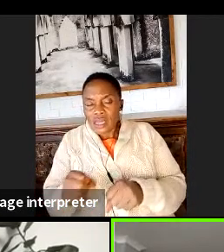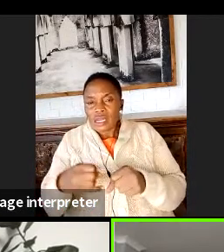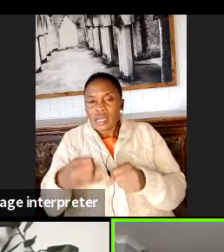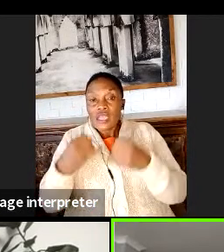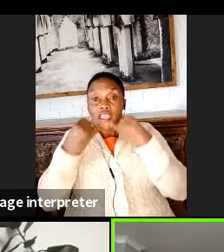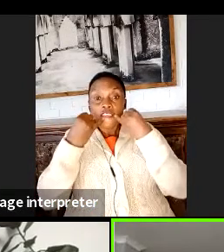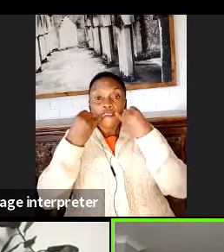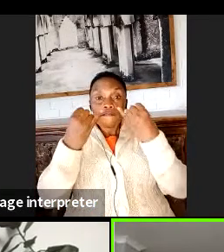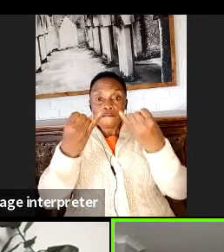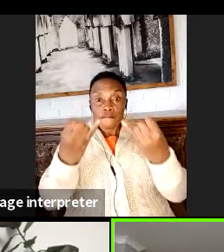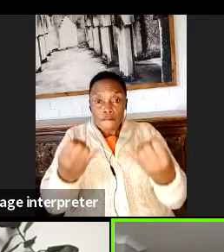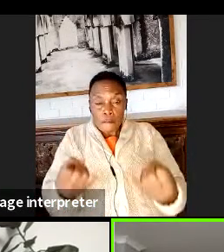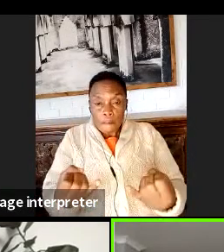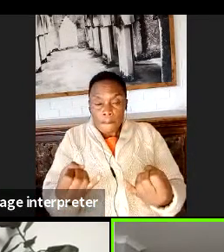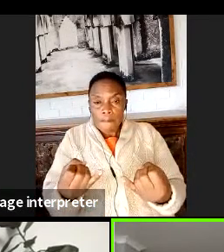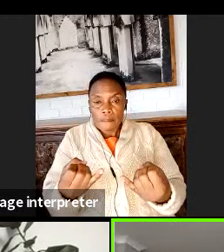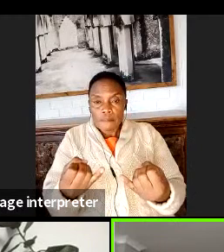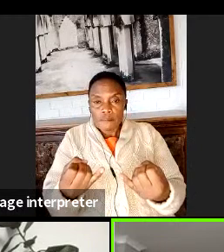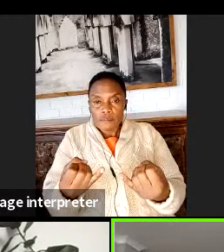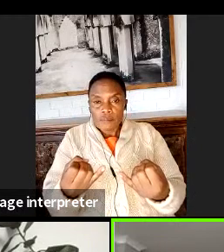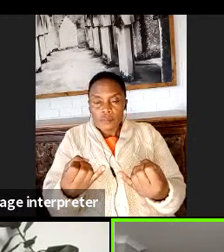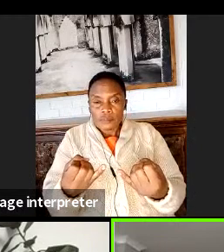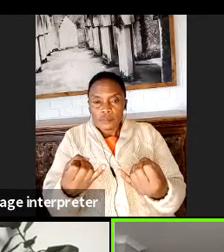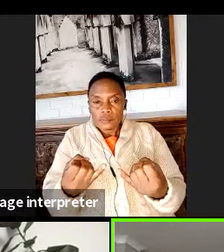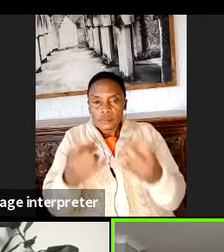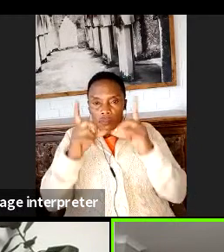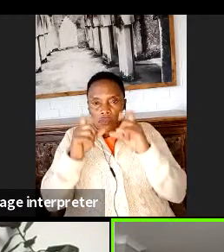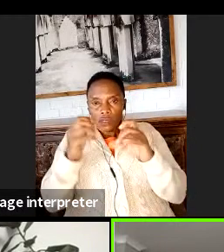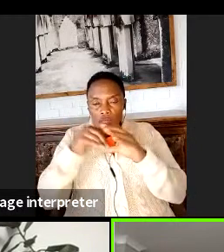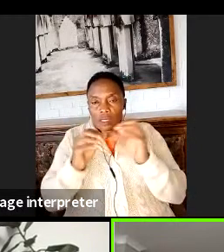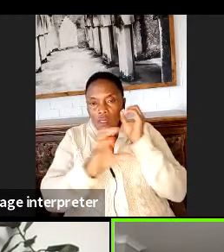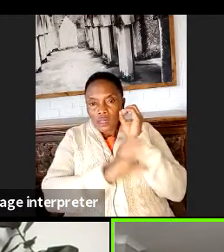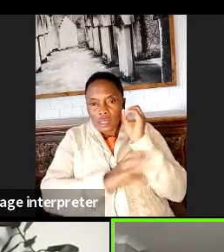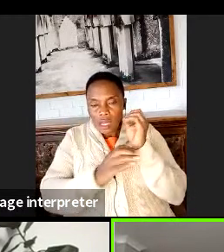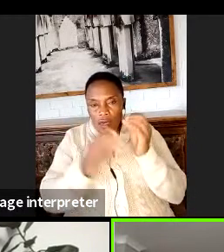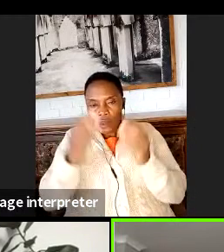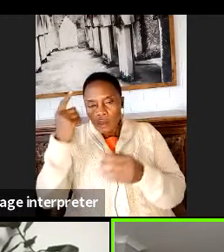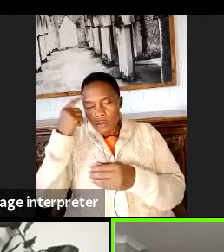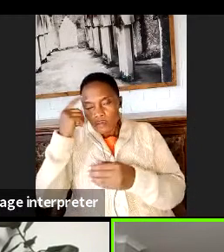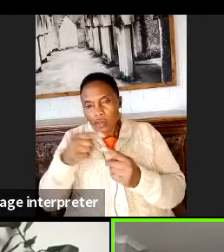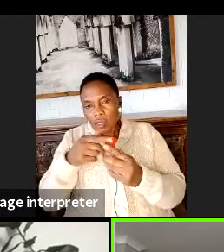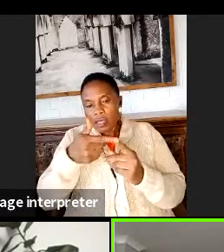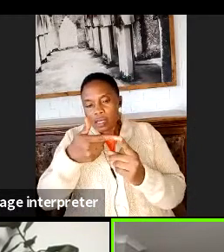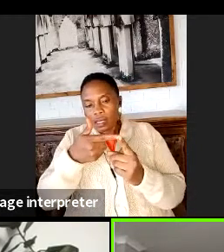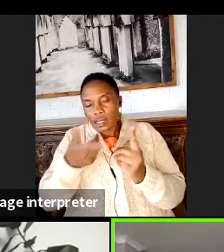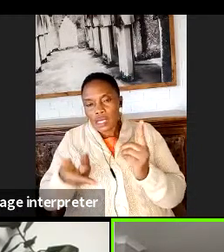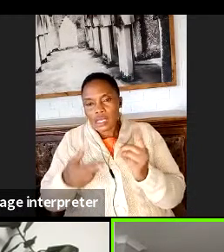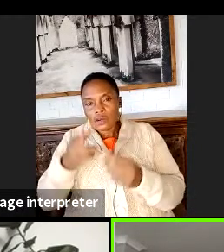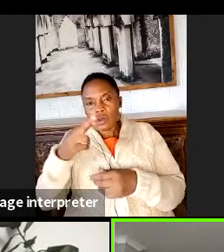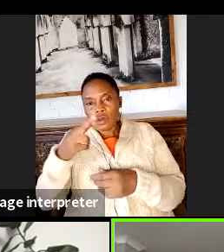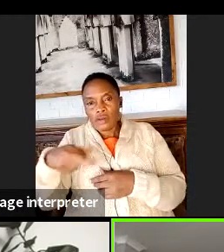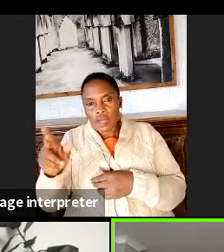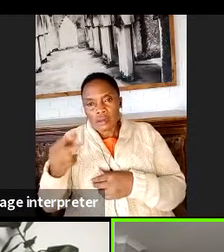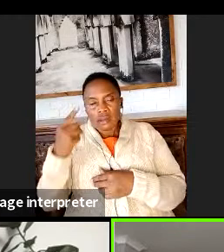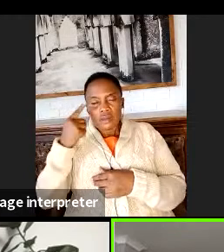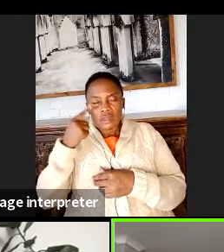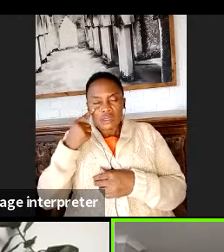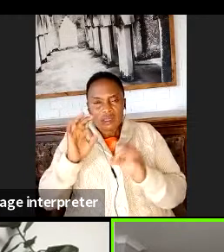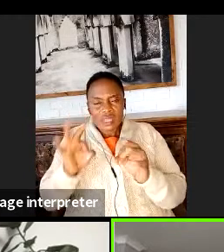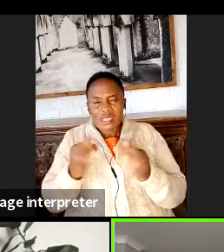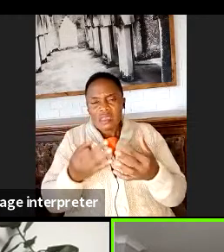inform an update, for instance, in the country. For the digital rights, in particular, we looked at things like, freedom